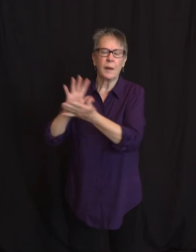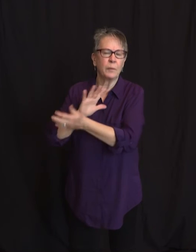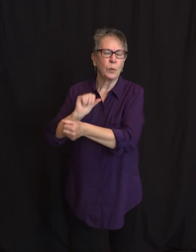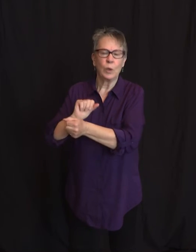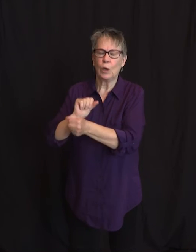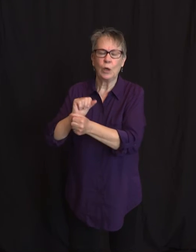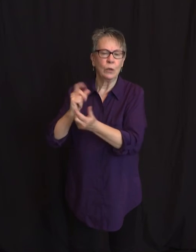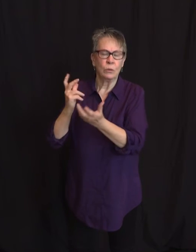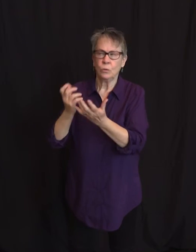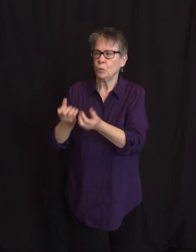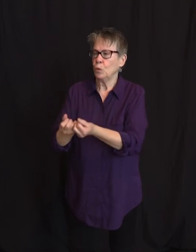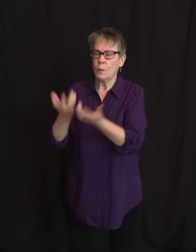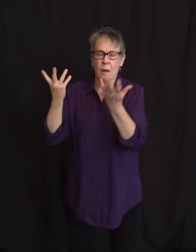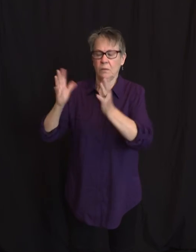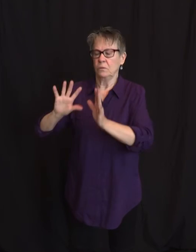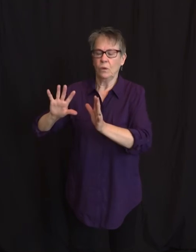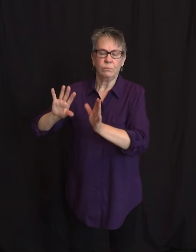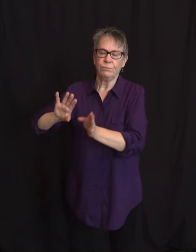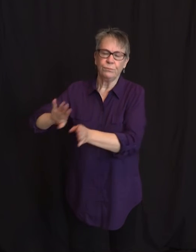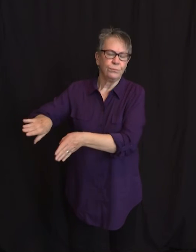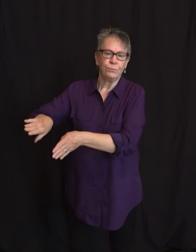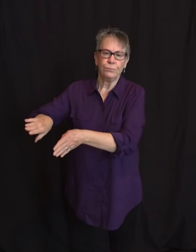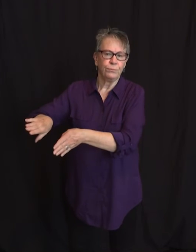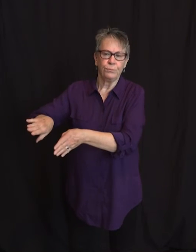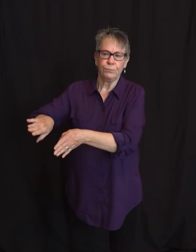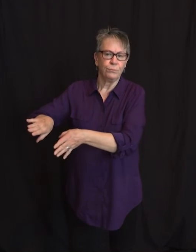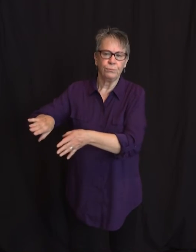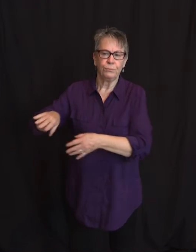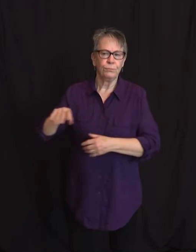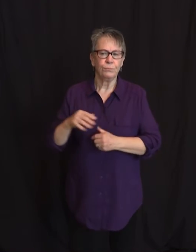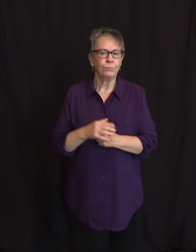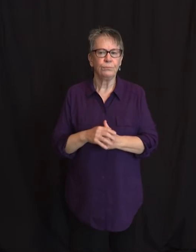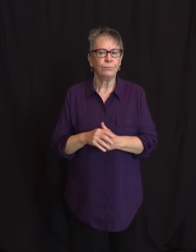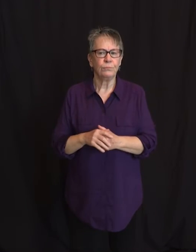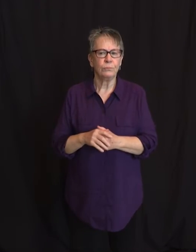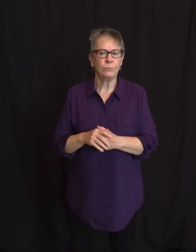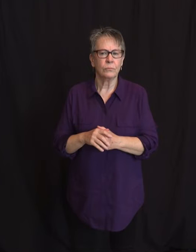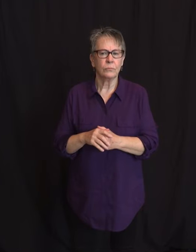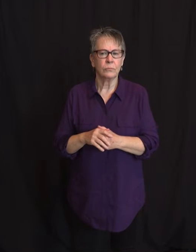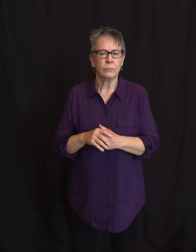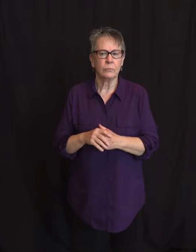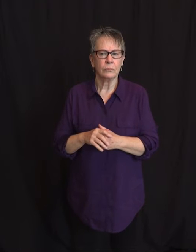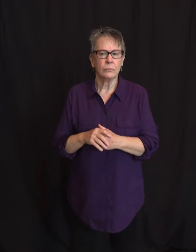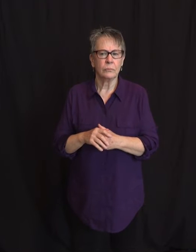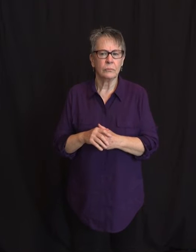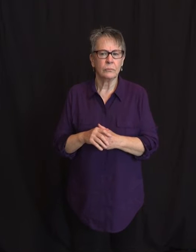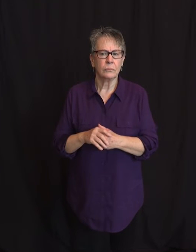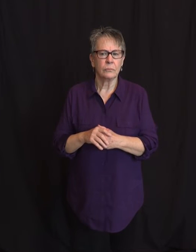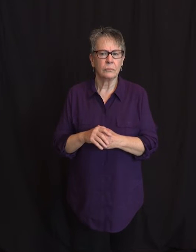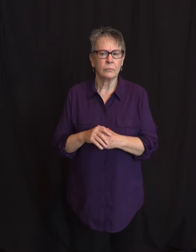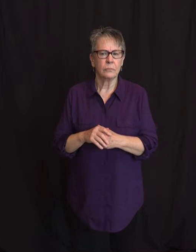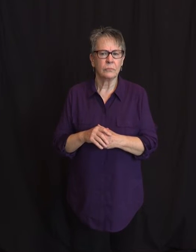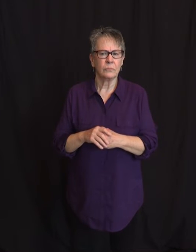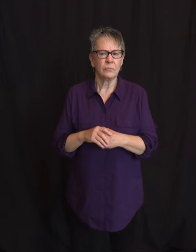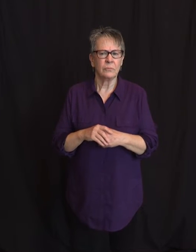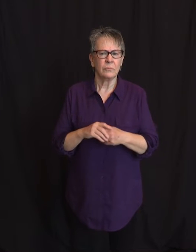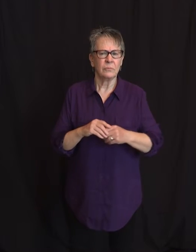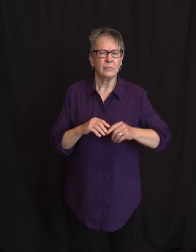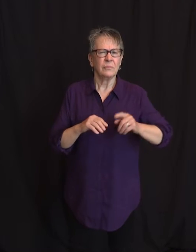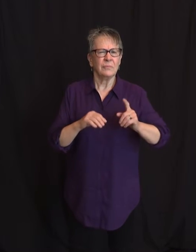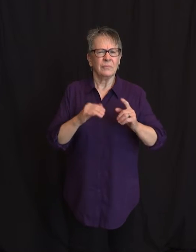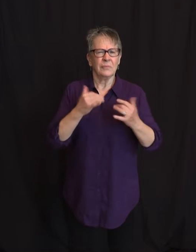the communicable disease service system, either directly from the labs or also from the local health